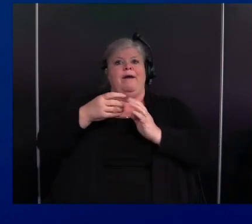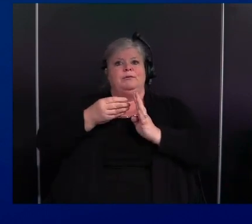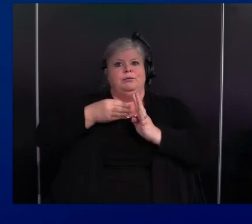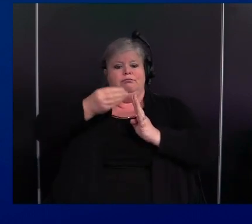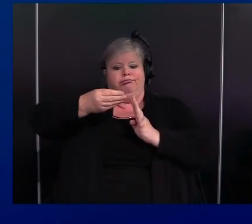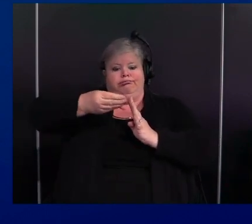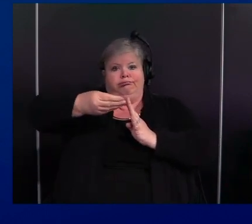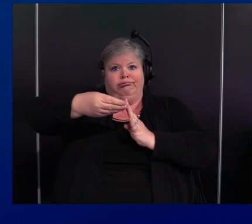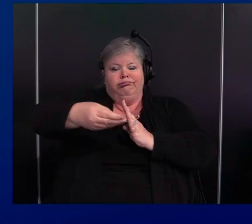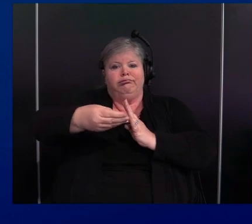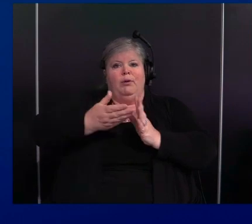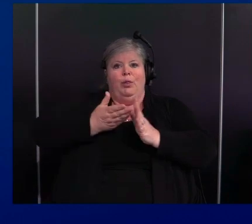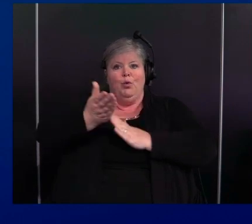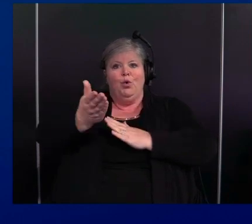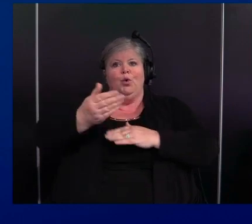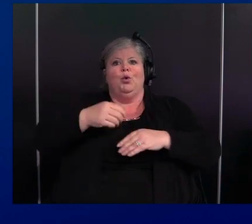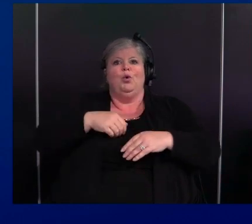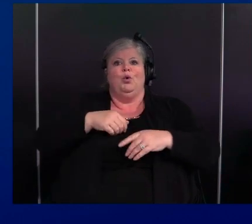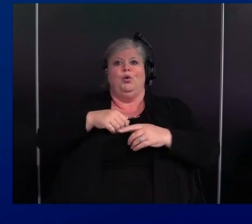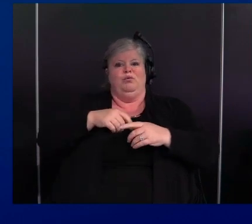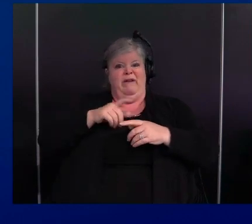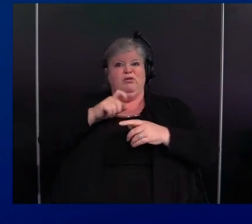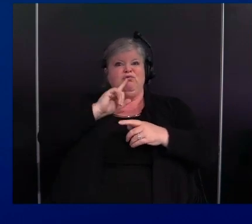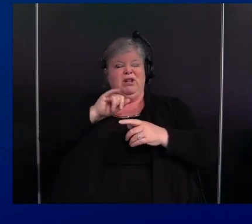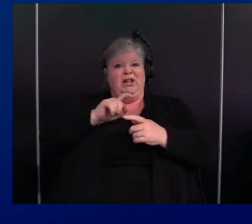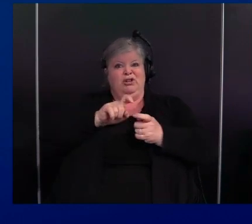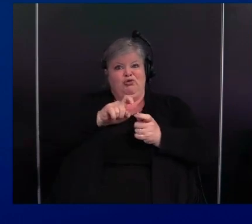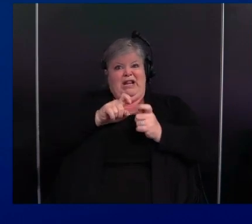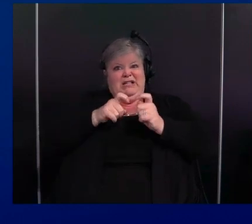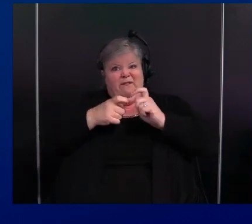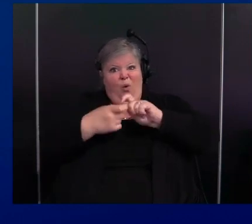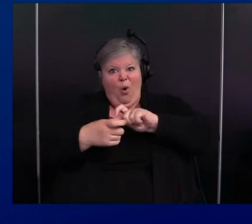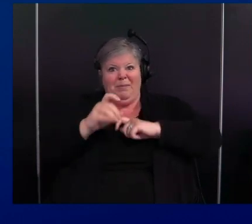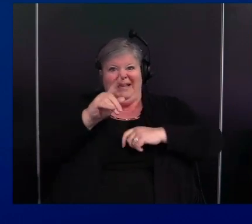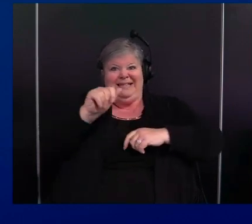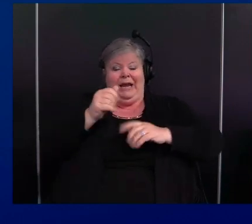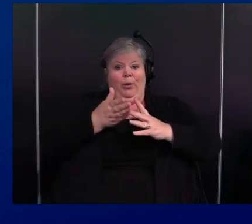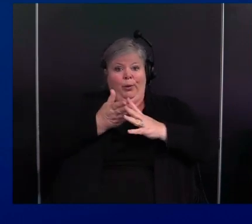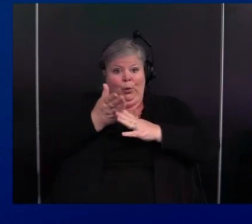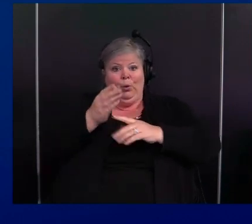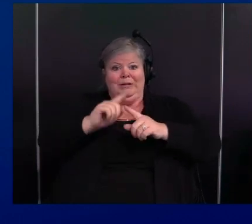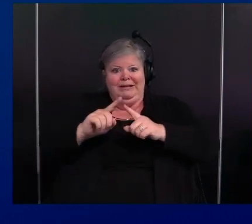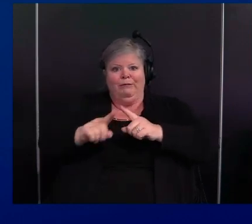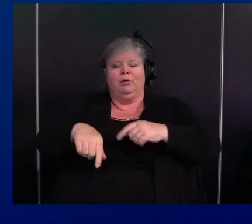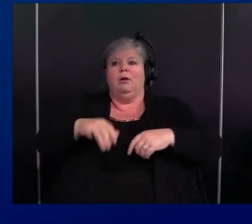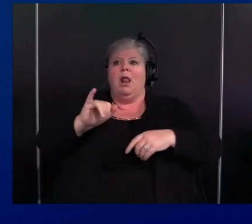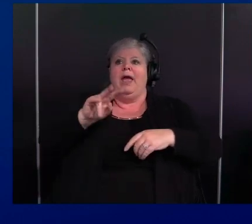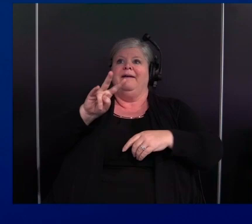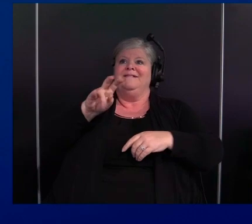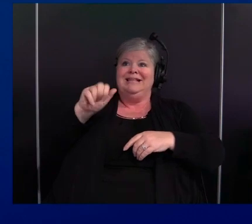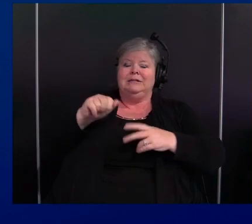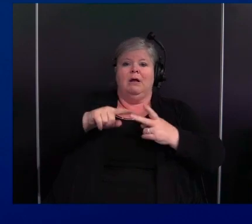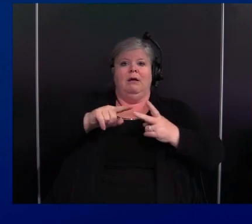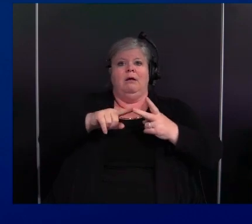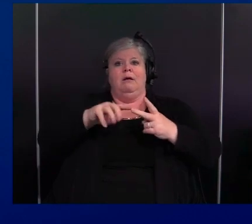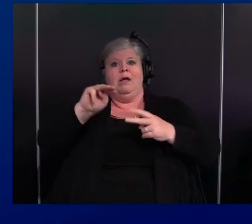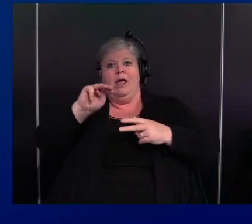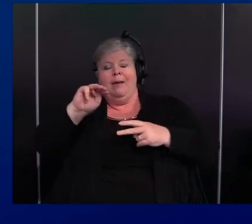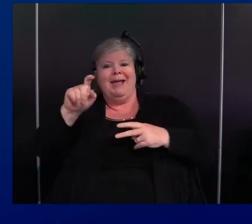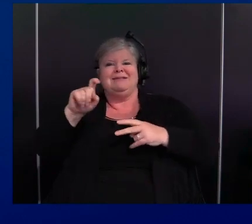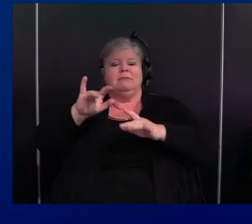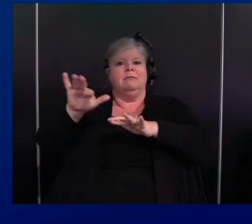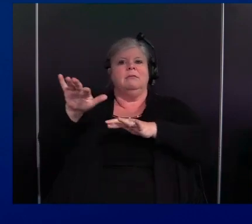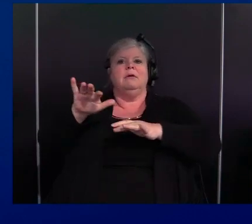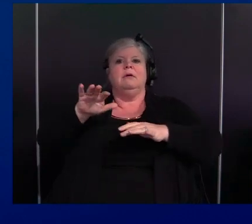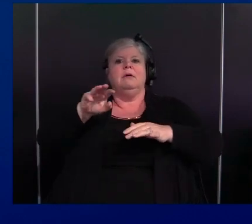transmogrify, as I like to use the word, transform the data to different payment networks like Visa, Amex, MasterCard. You make these transformations,